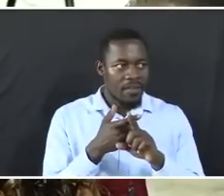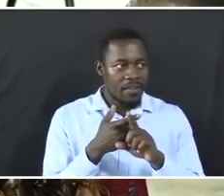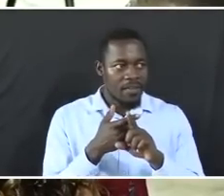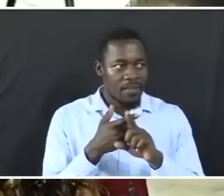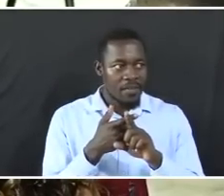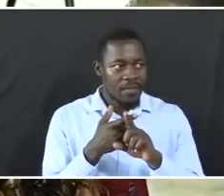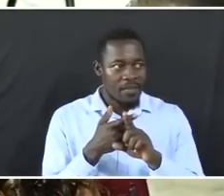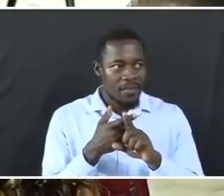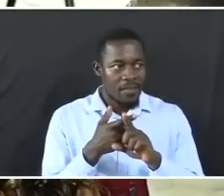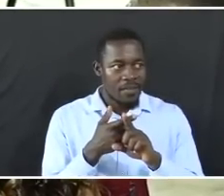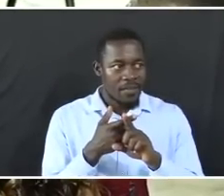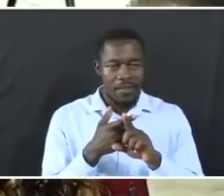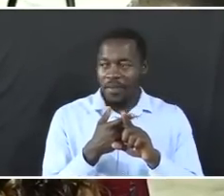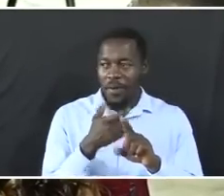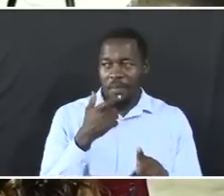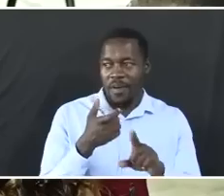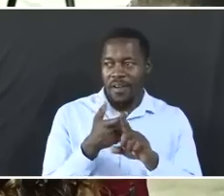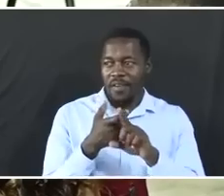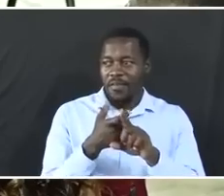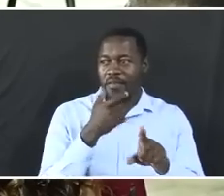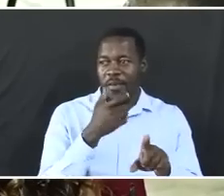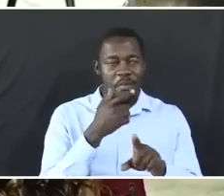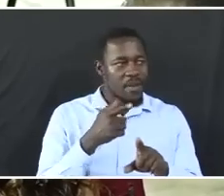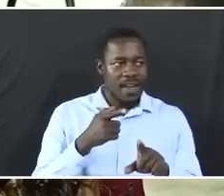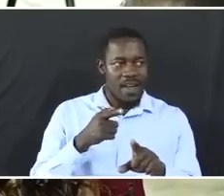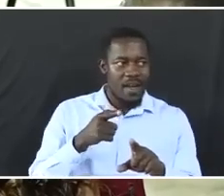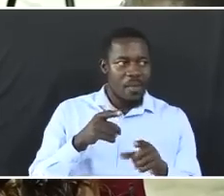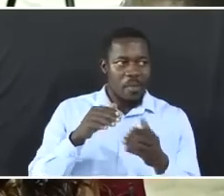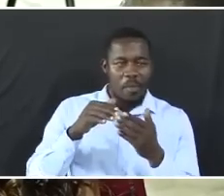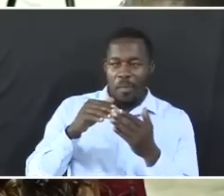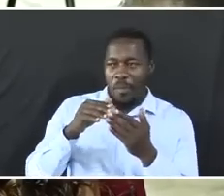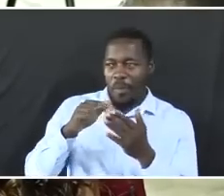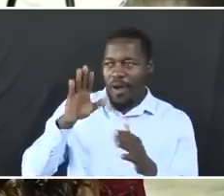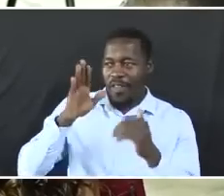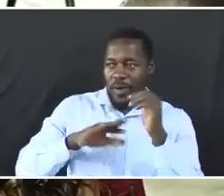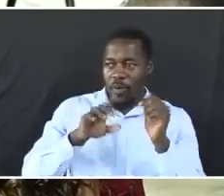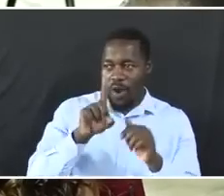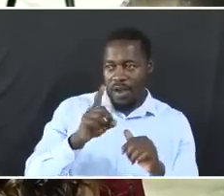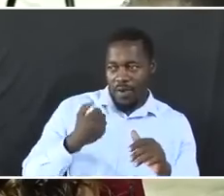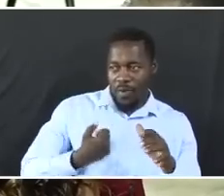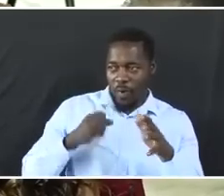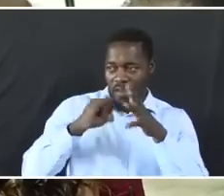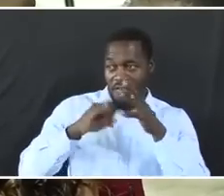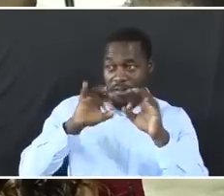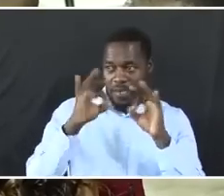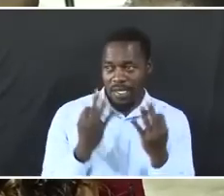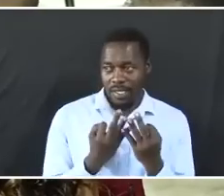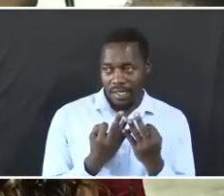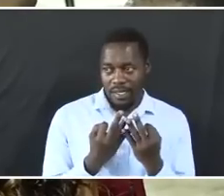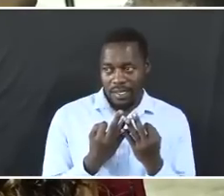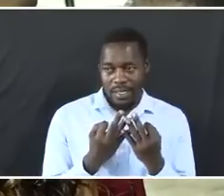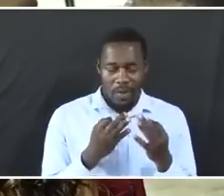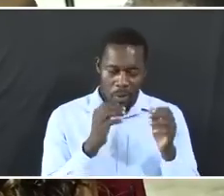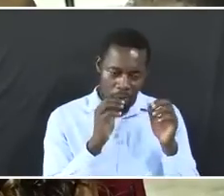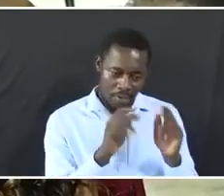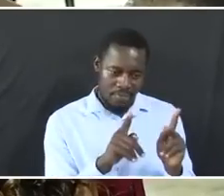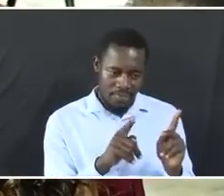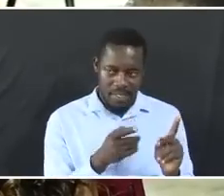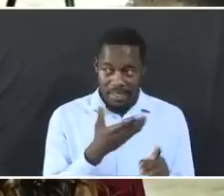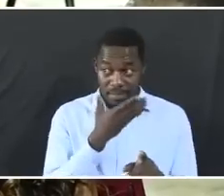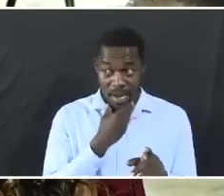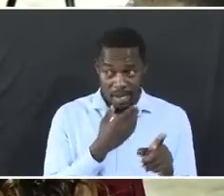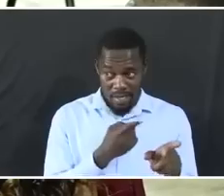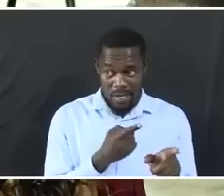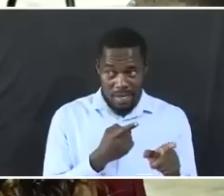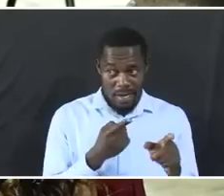even take a position in the church. Mm-hmm. What can be done? And I think for him, it's in a point